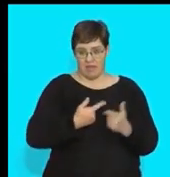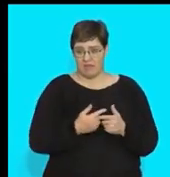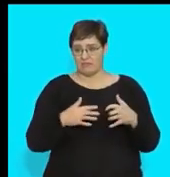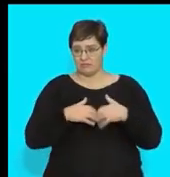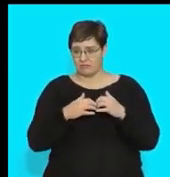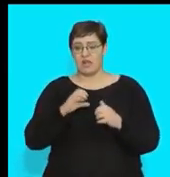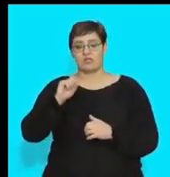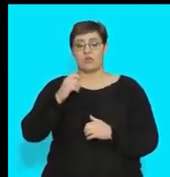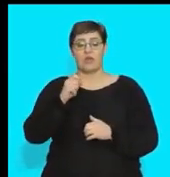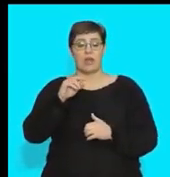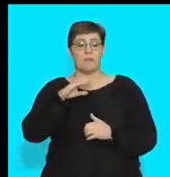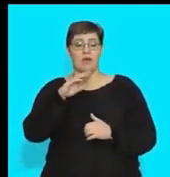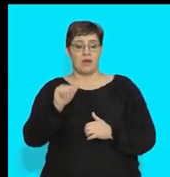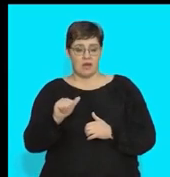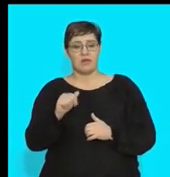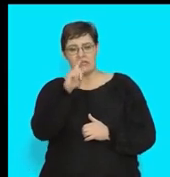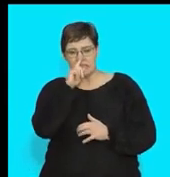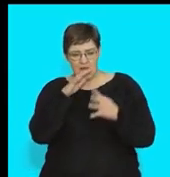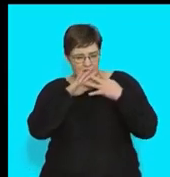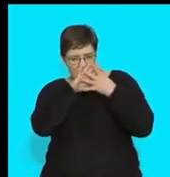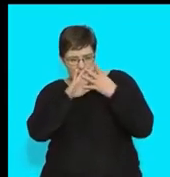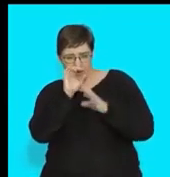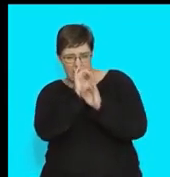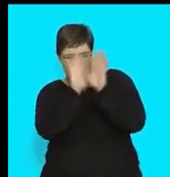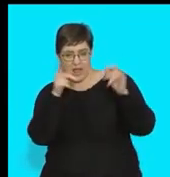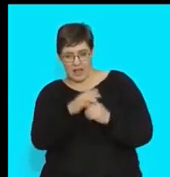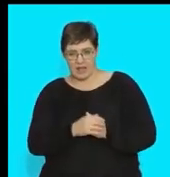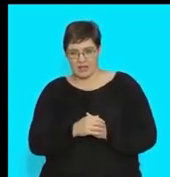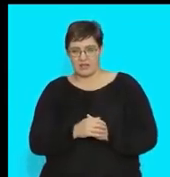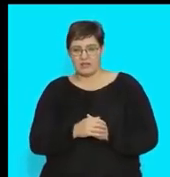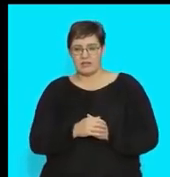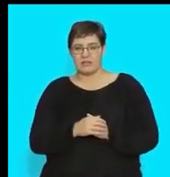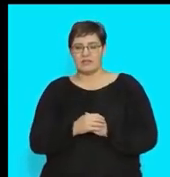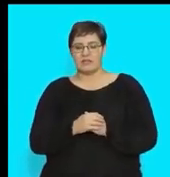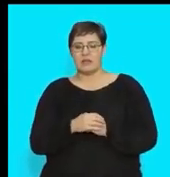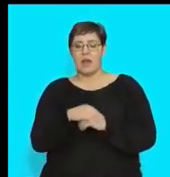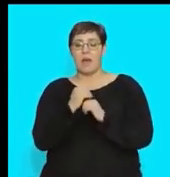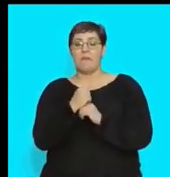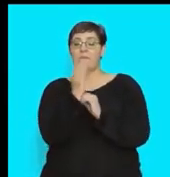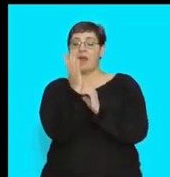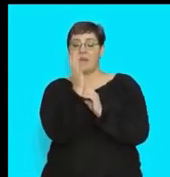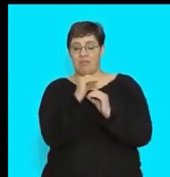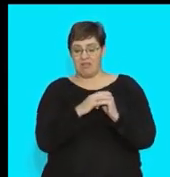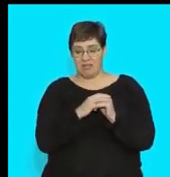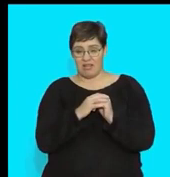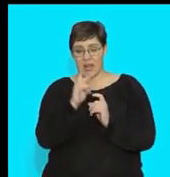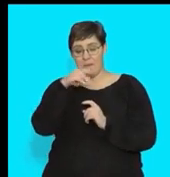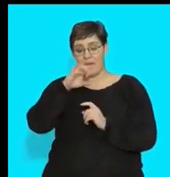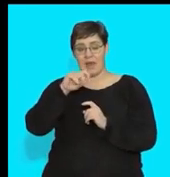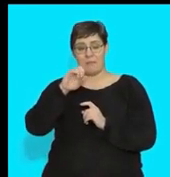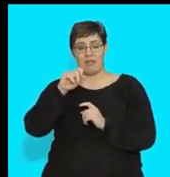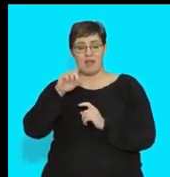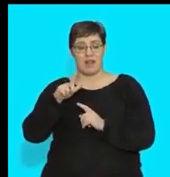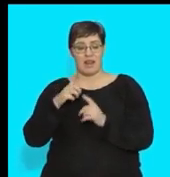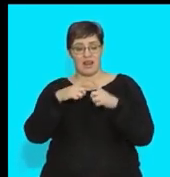up Sclerenchyma, and you can see these fibers beautifully. Pineapple leaves, these are your clothes that you wear, all right?